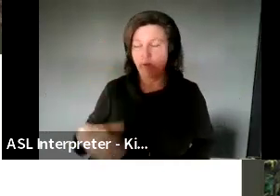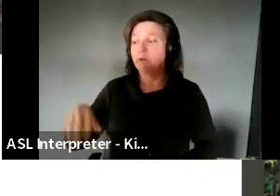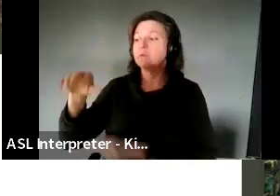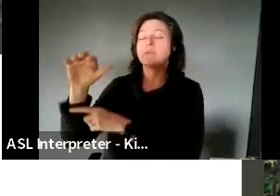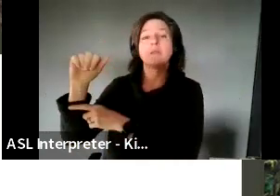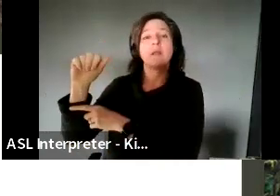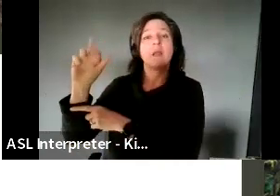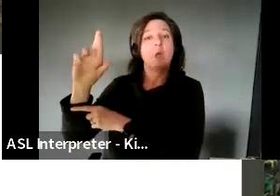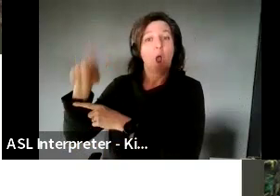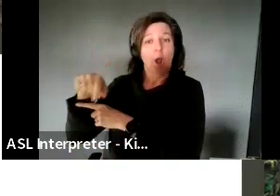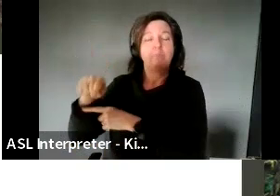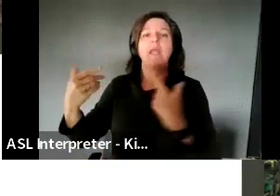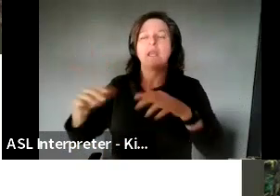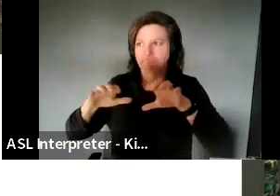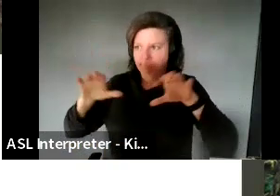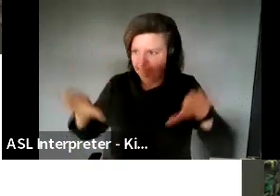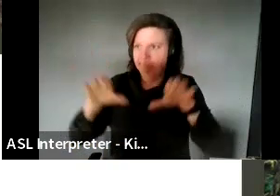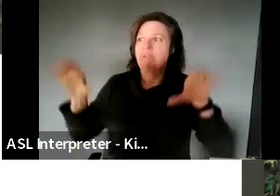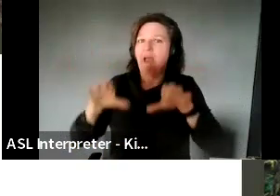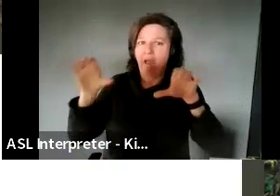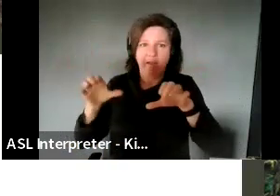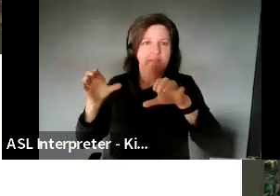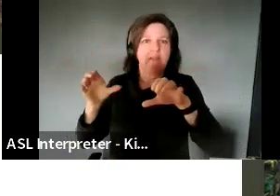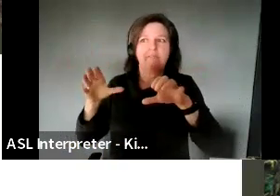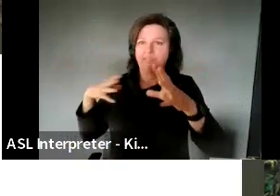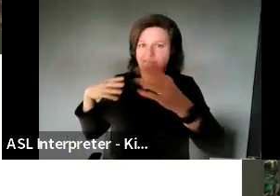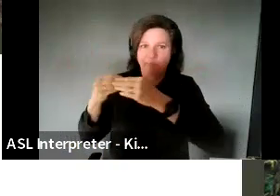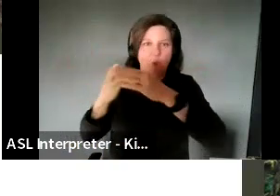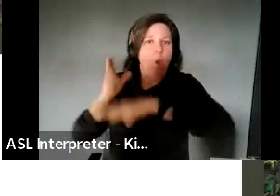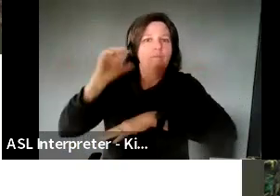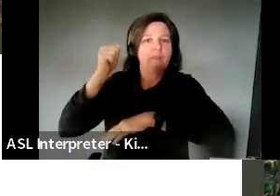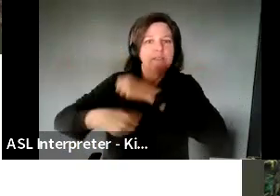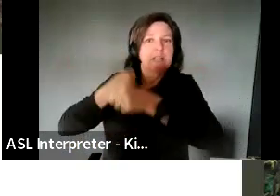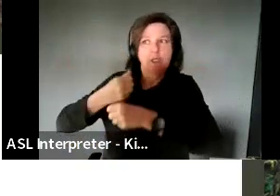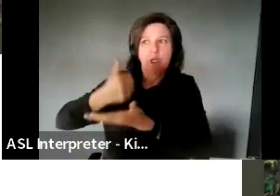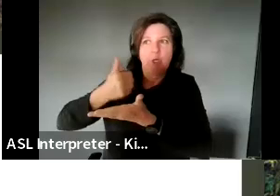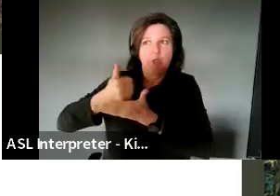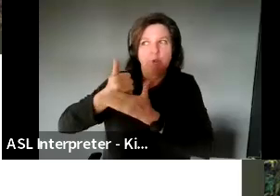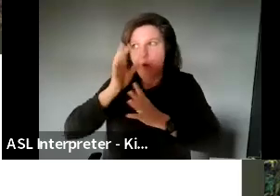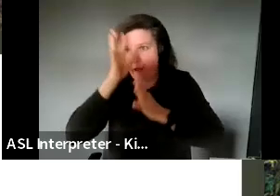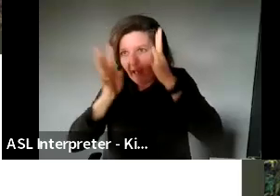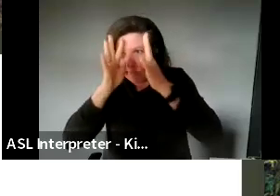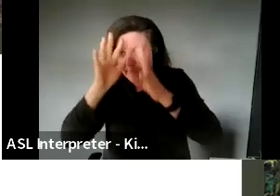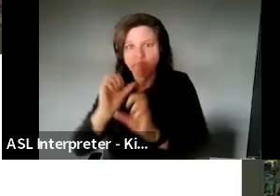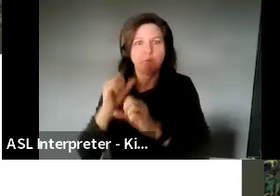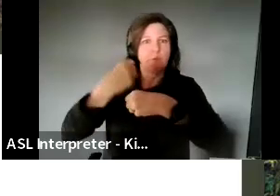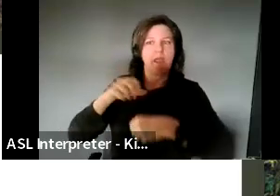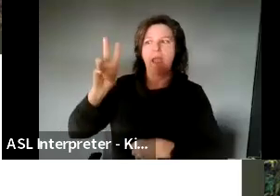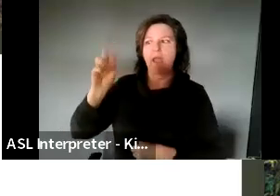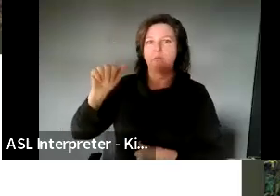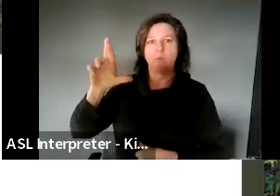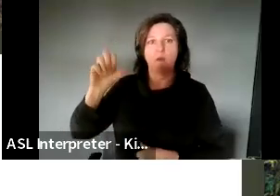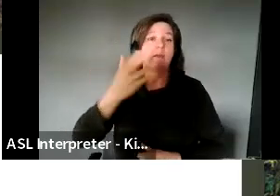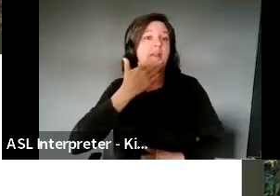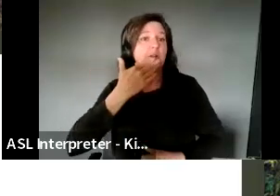been very active over more than 10 years in the creation of WalkCares. So thank you for the invitation to this